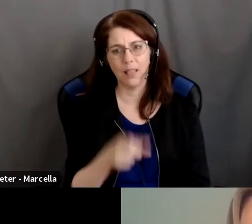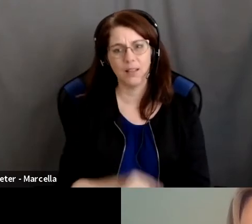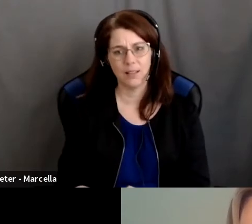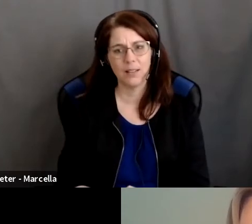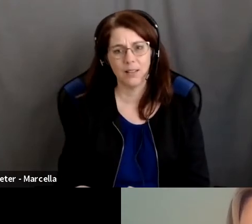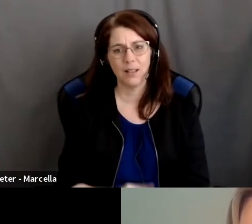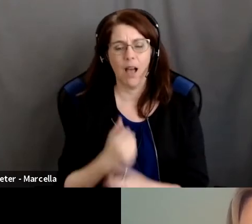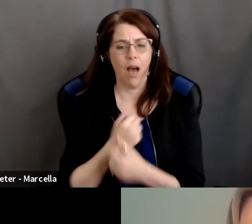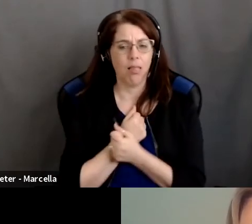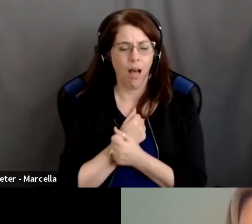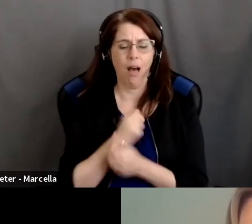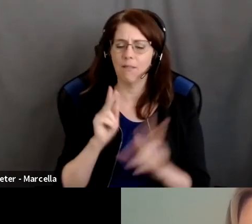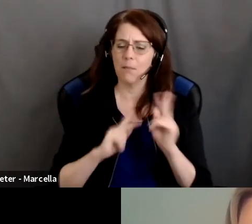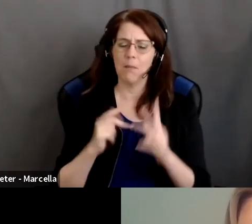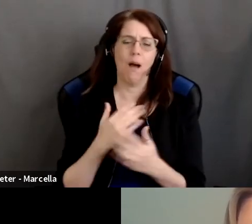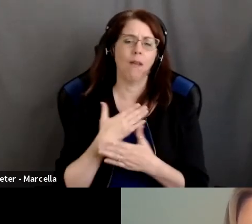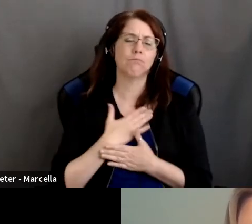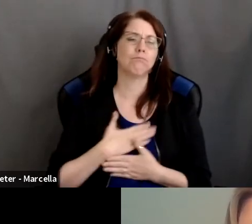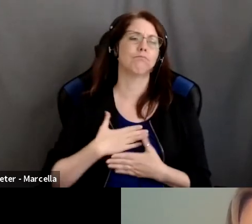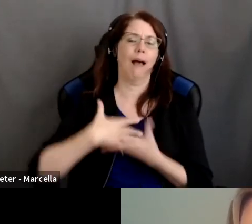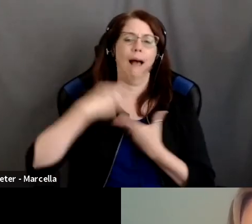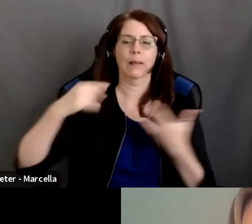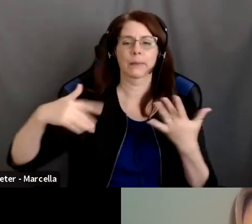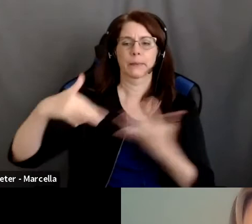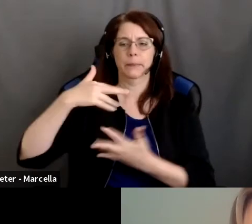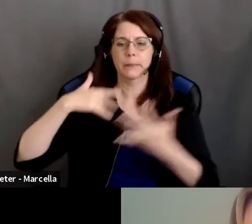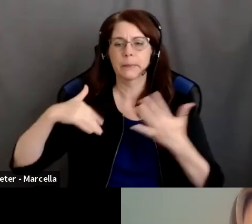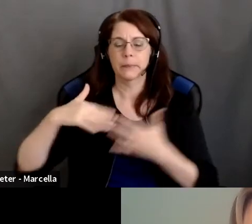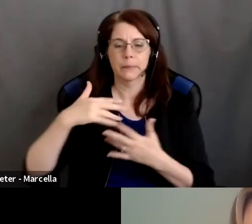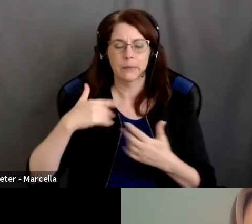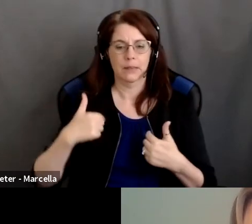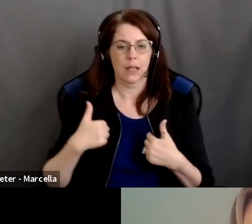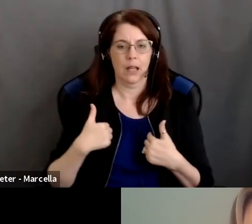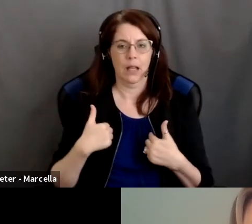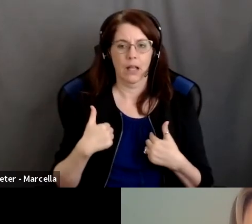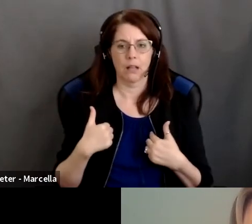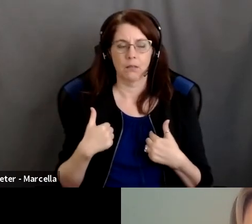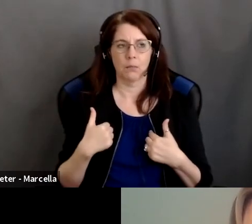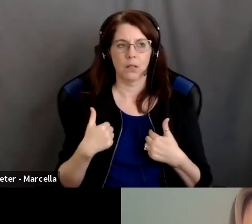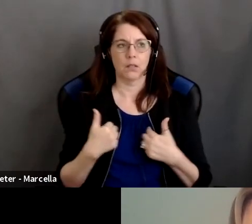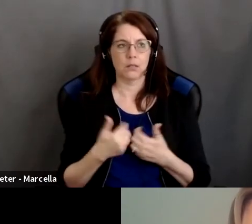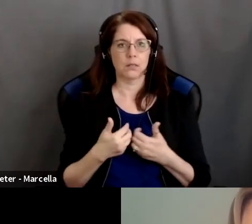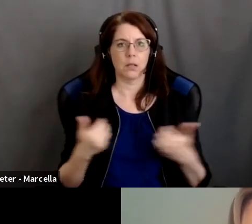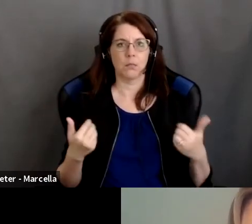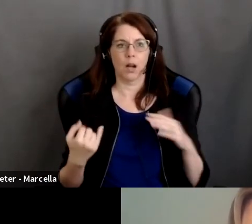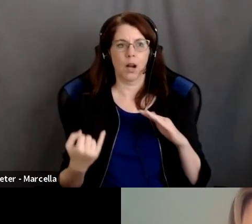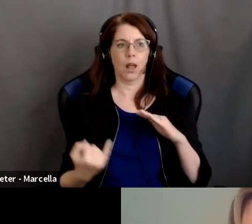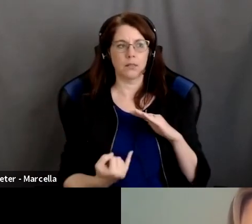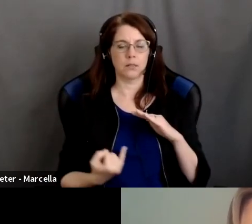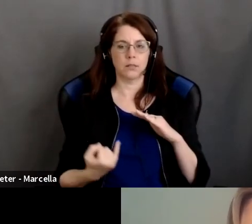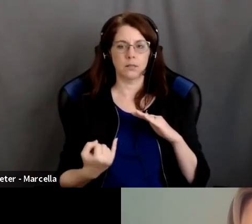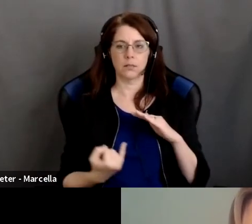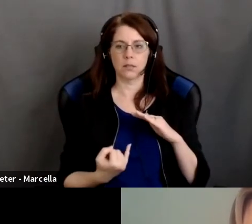I love people. I love to be out, and I have been so totally isolated